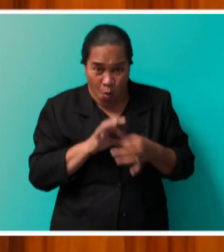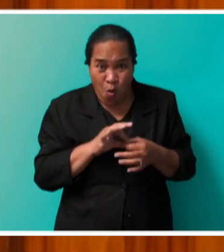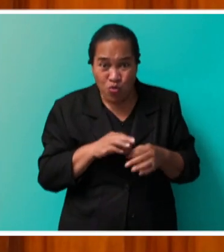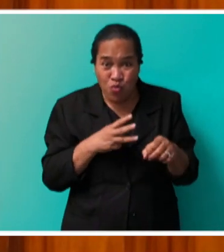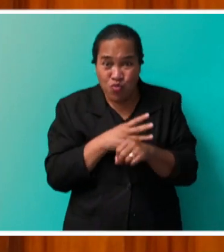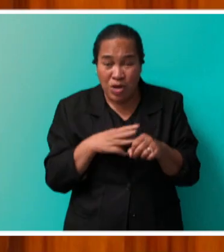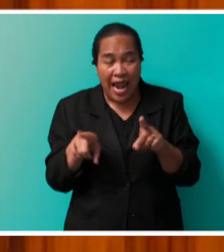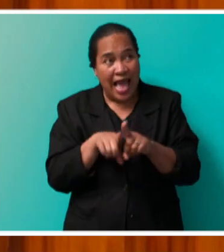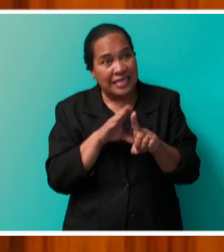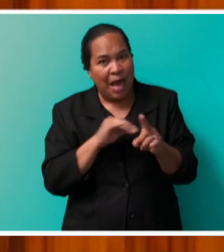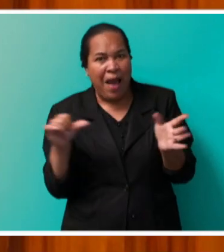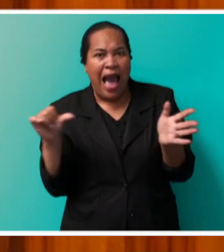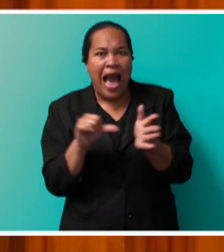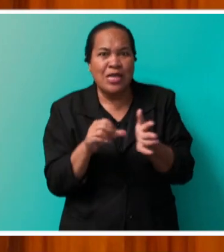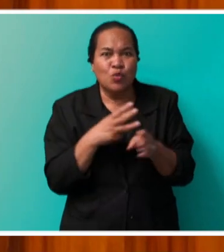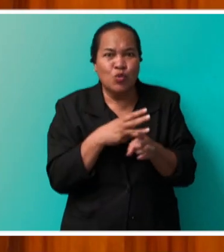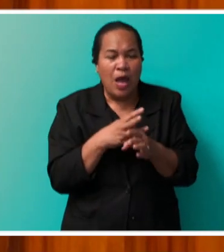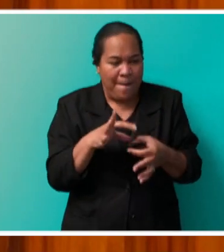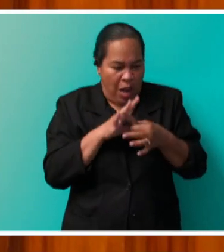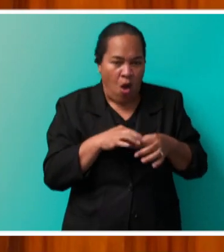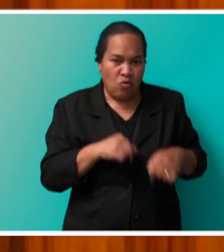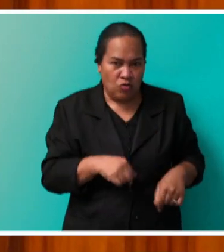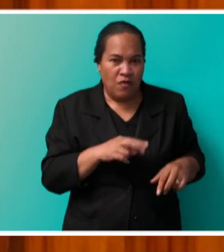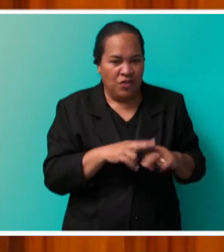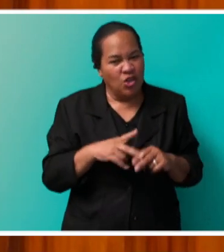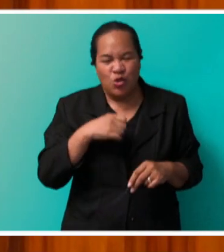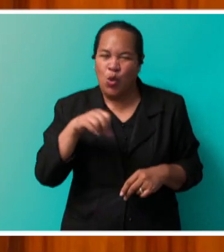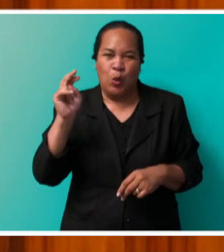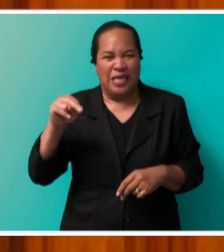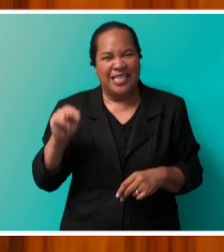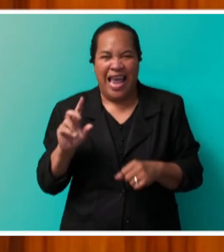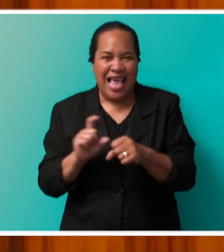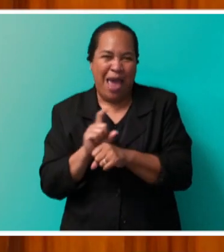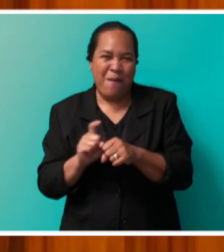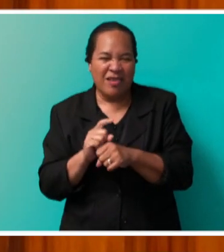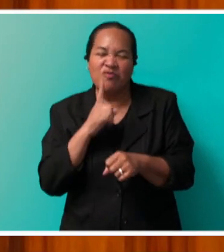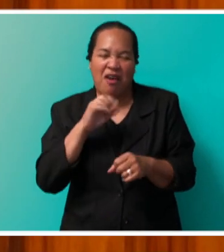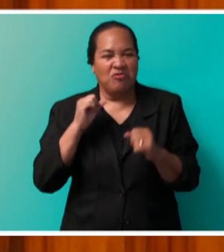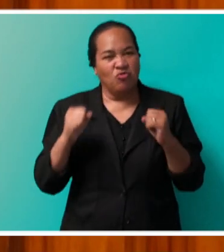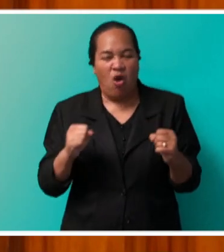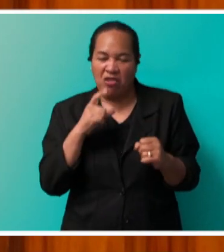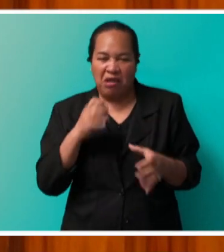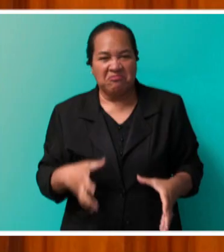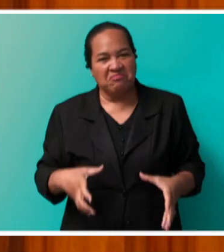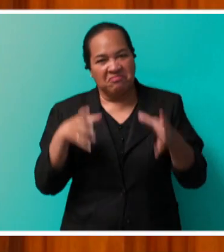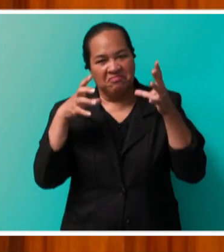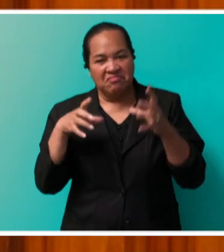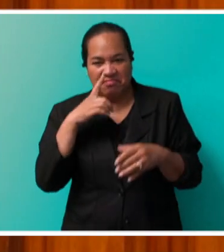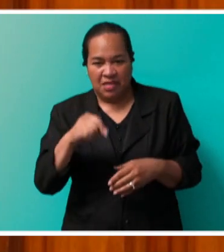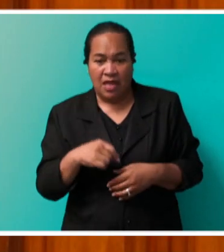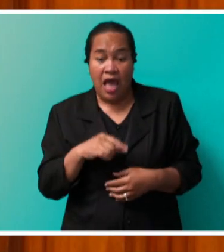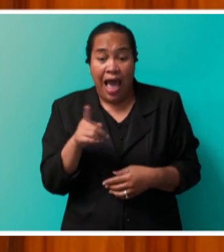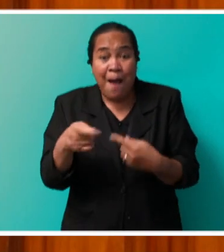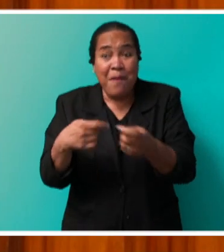like the heartwood, of which are naturally durable and do not need to be treated. So in the market, one has a choice of